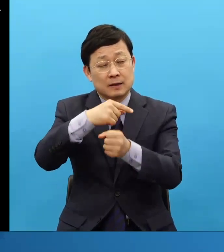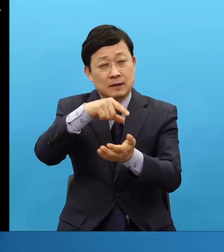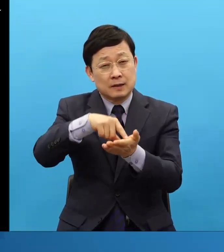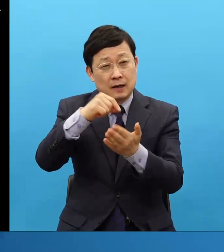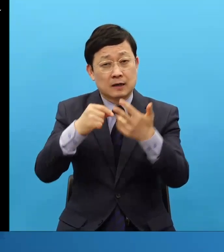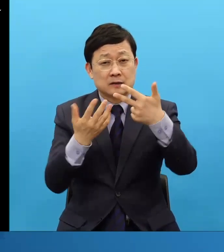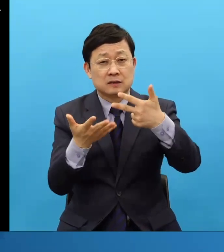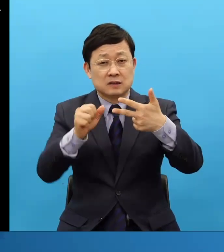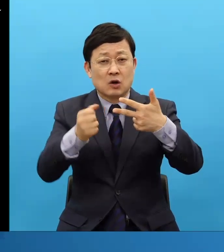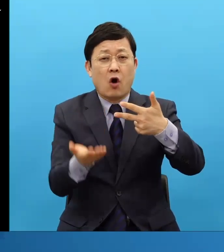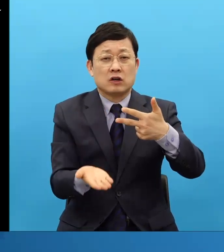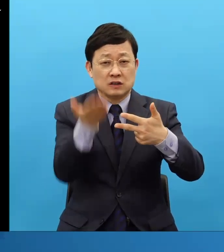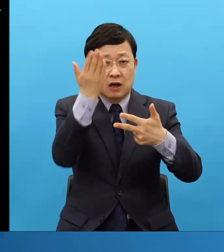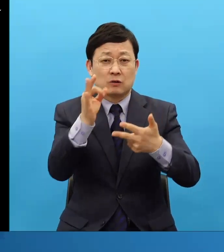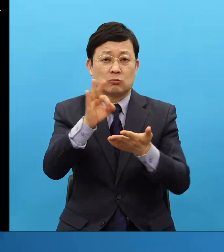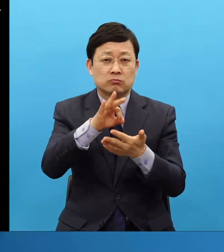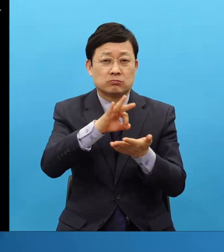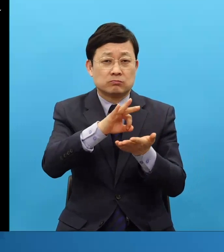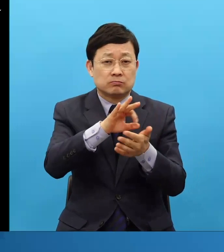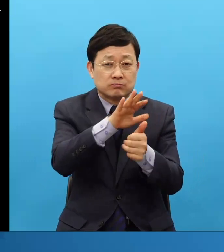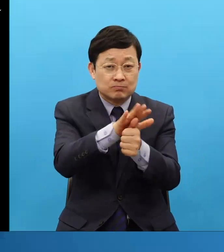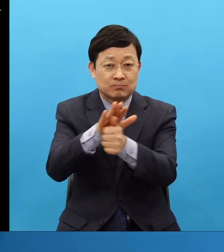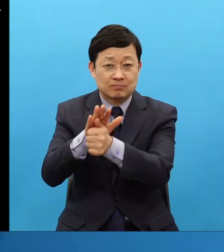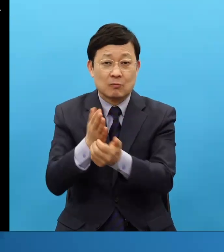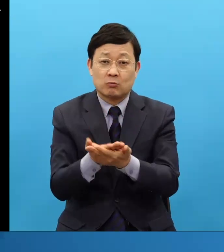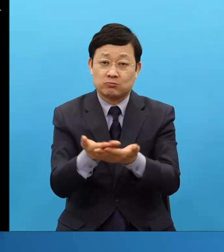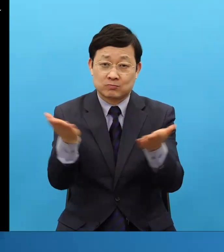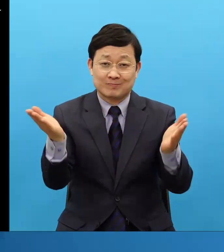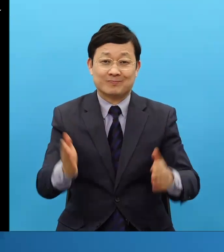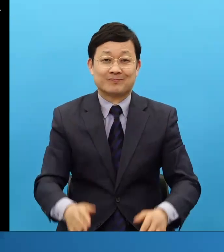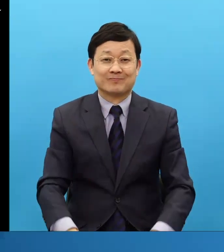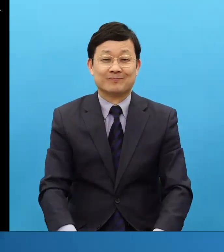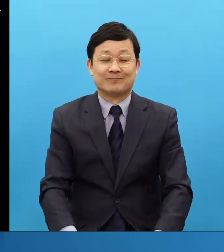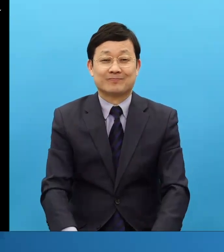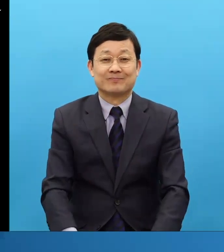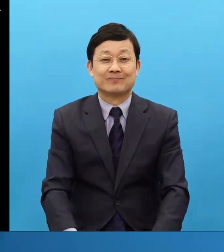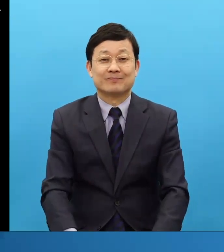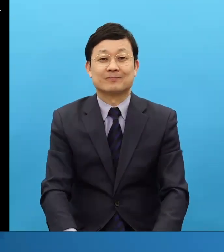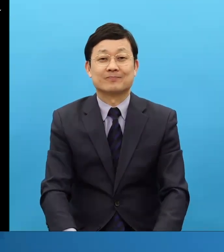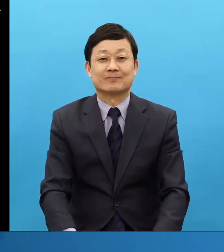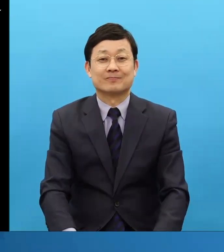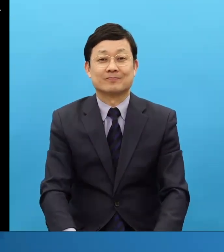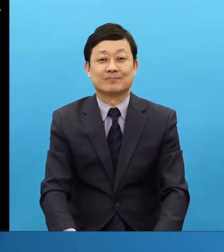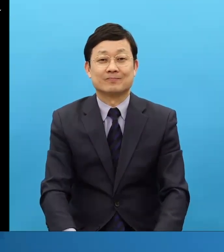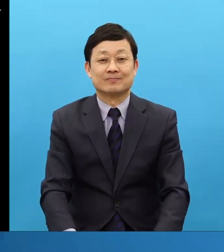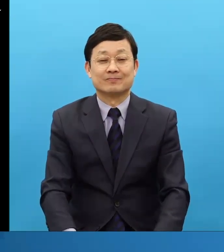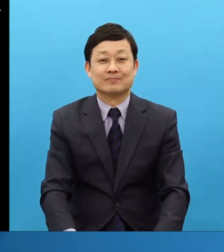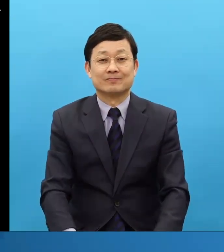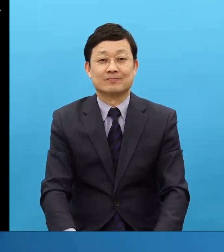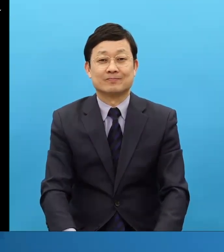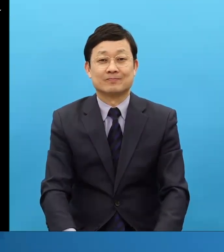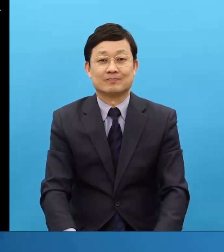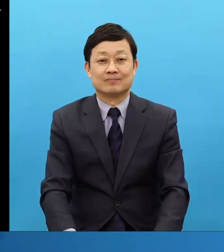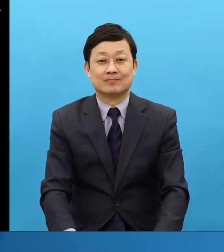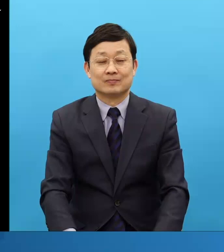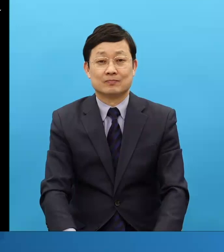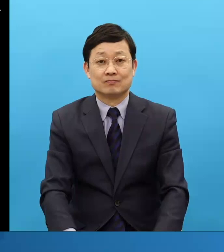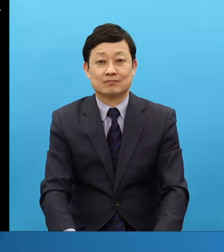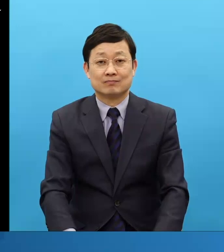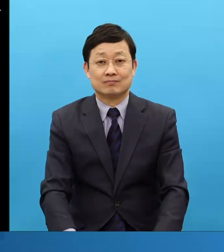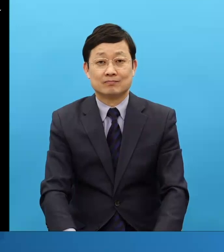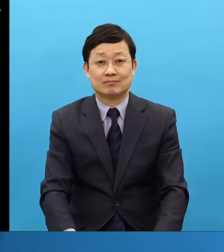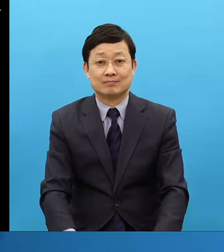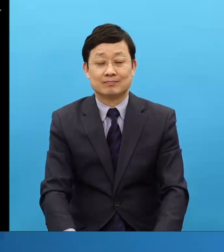approximately 771 million Korean won annually is given to the 100 churches, future churches that are connected to the 237 Pastoral Evangelism